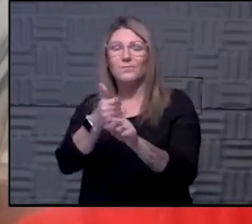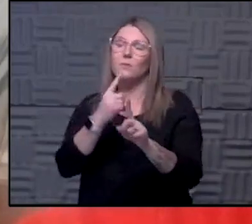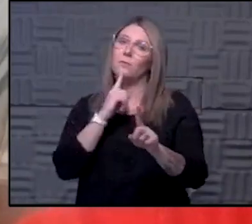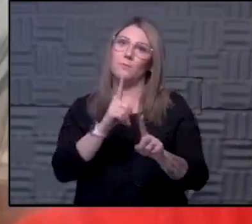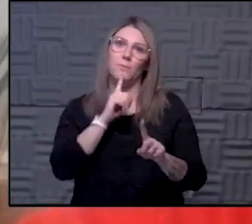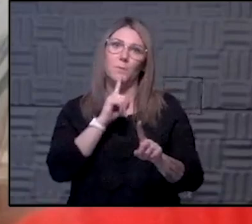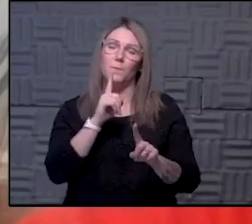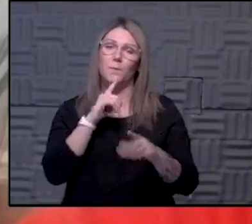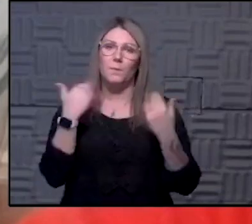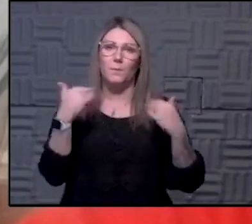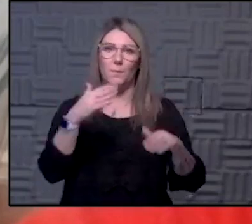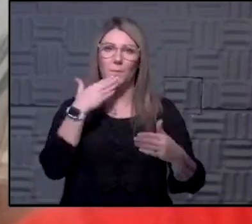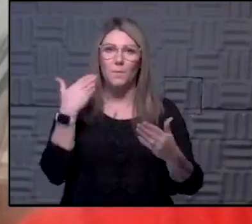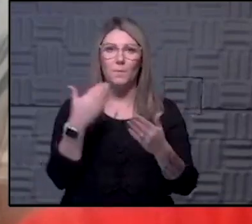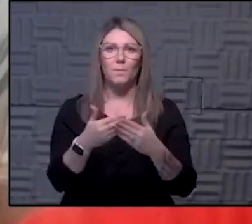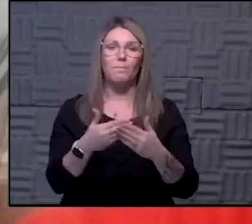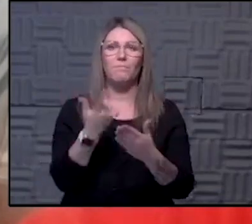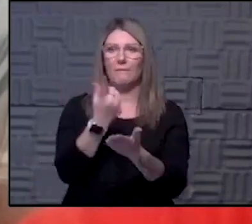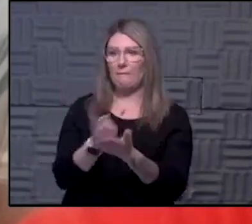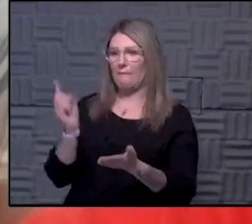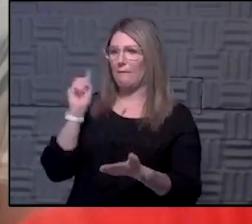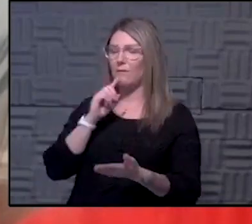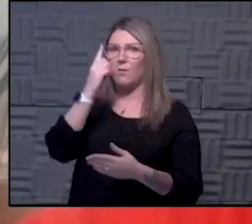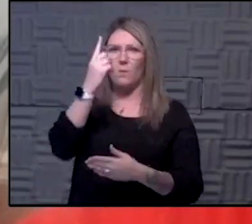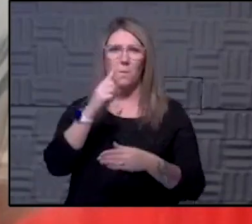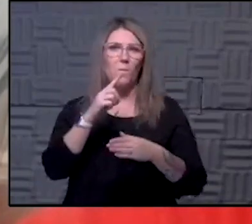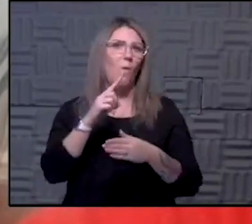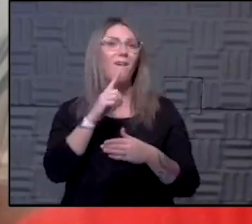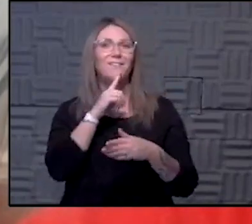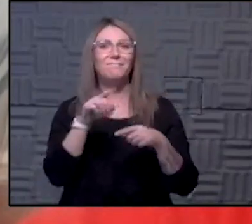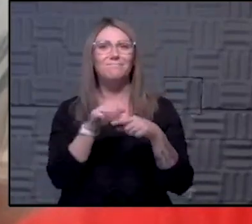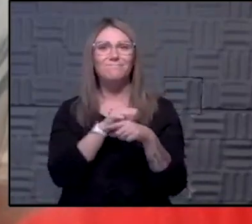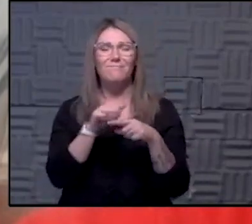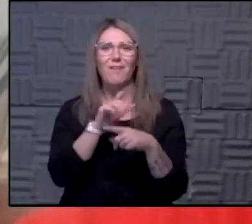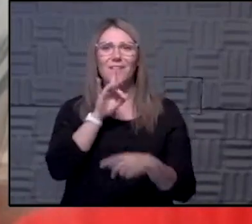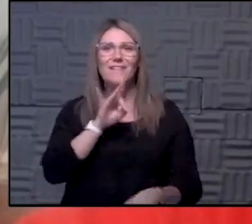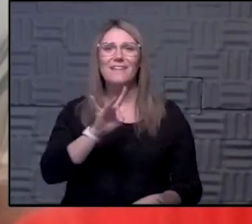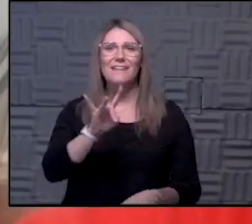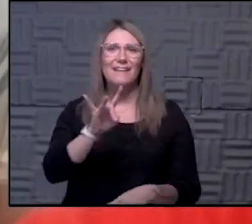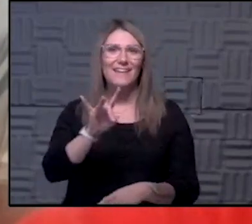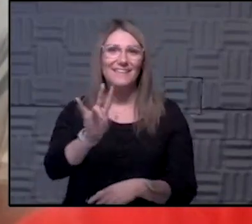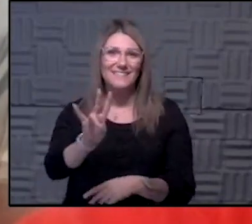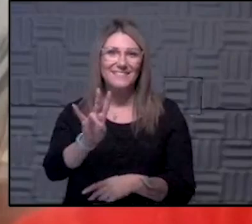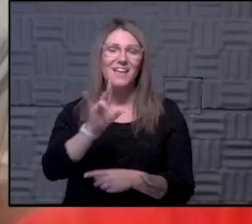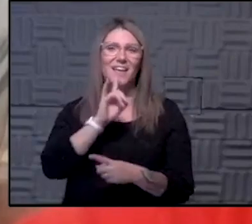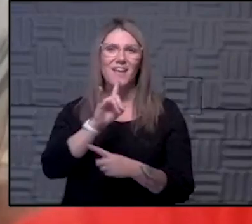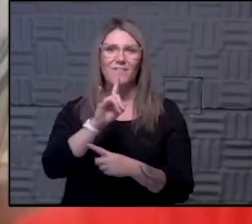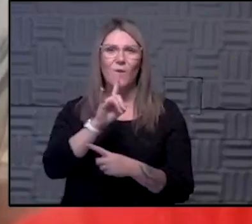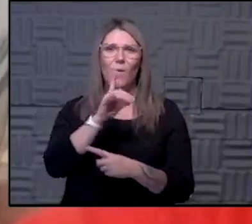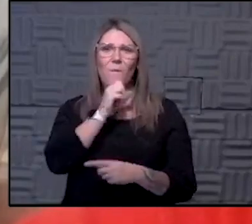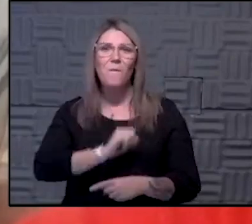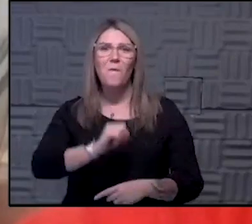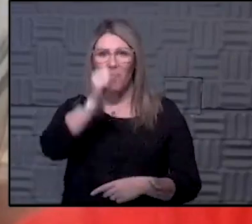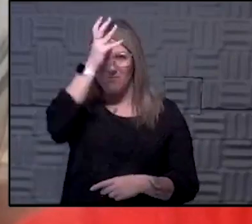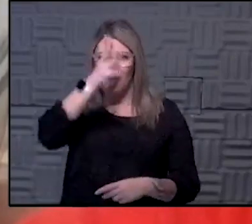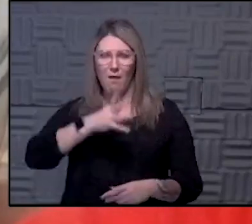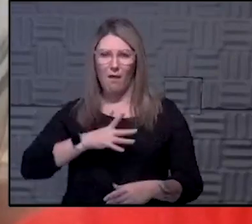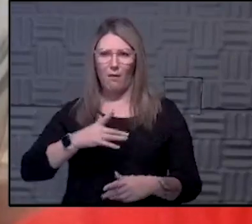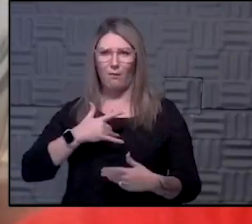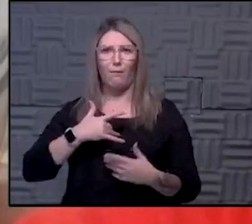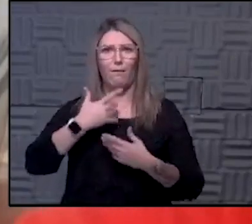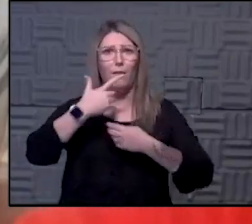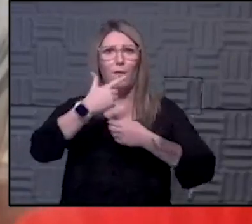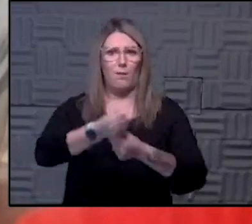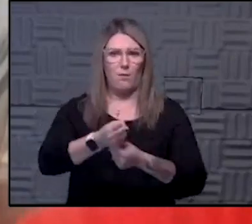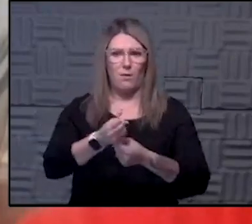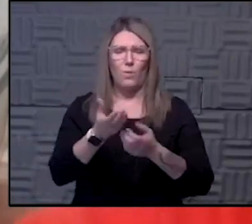had last week, one of our triumphs was an 87-year-old gentleman who had gained such confidence through our guidance